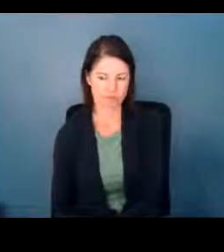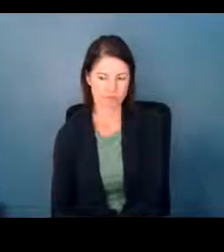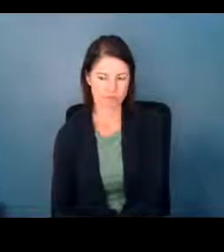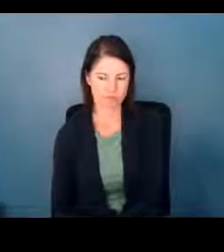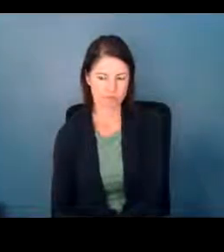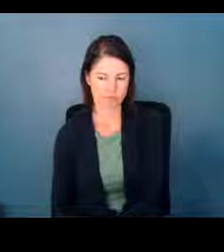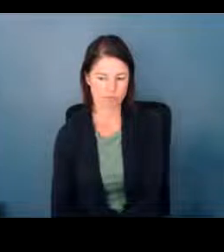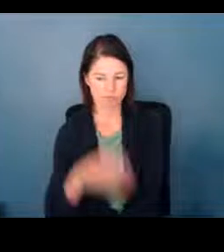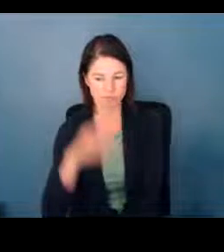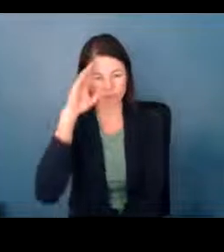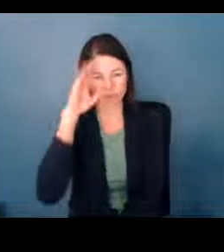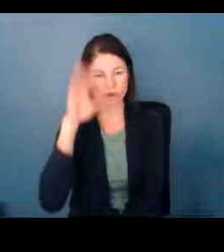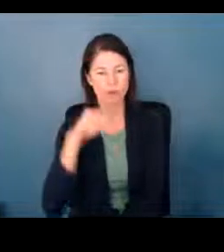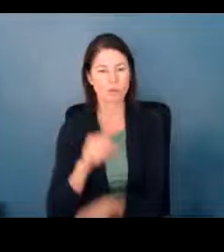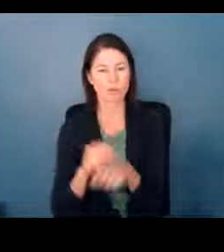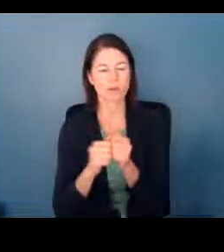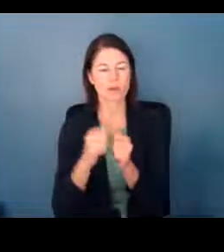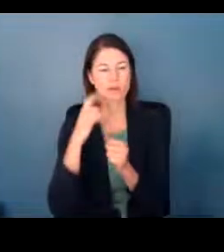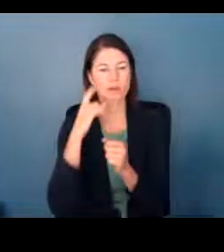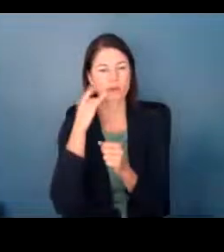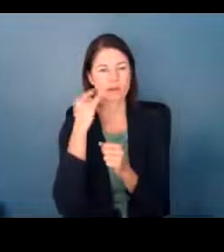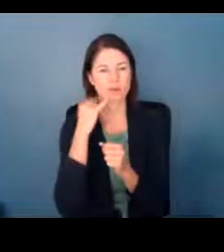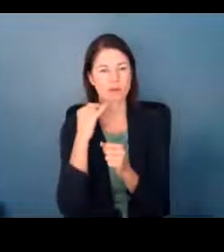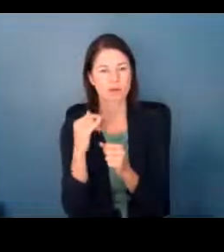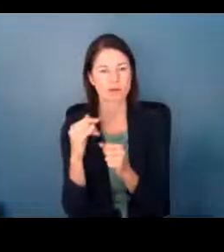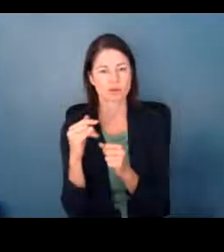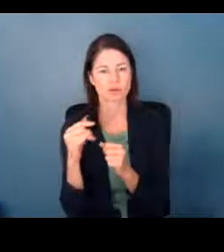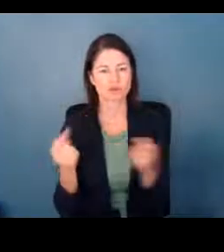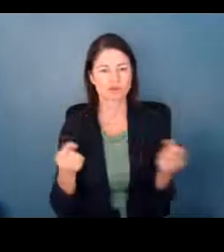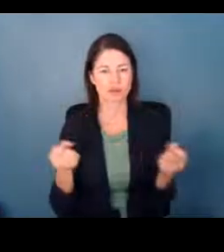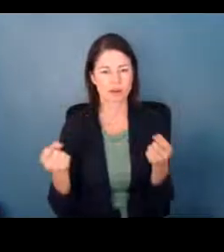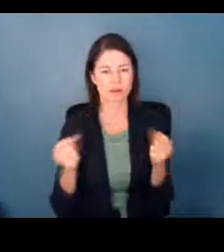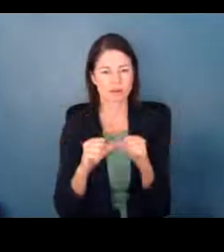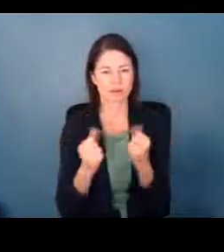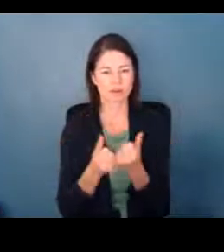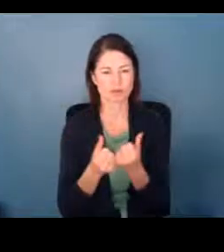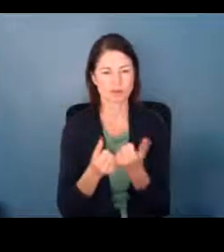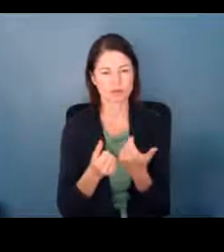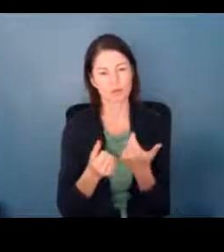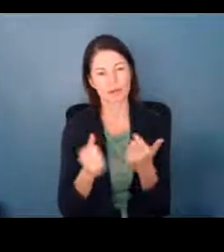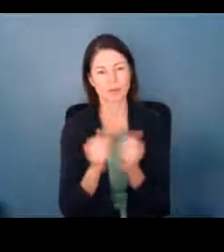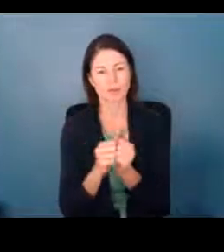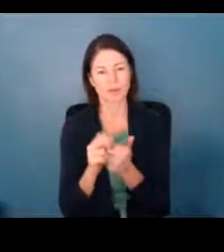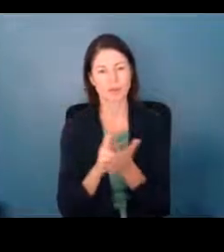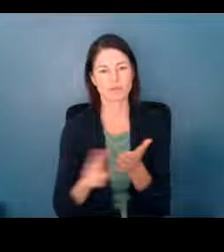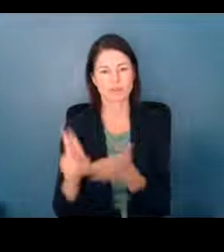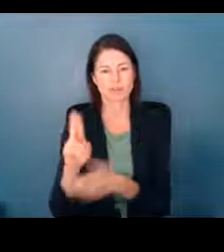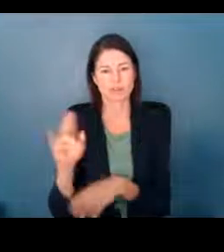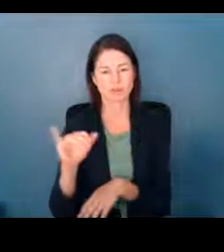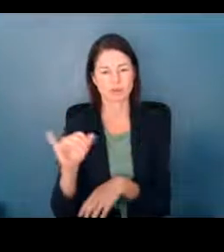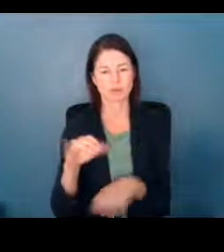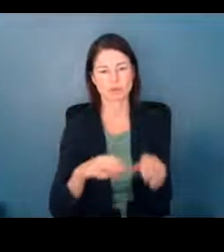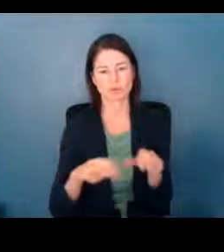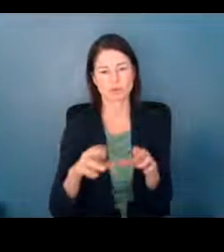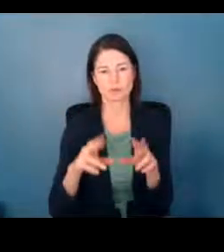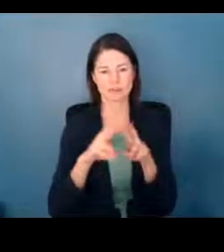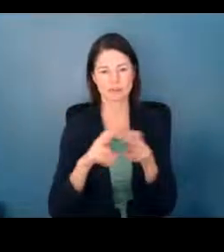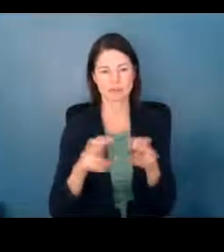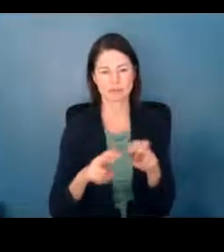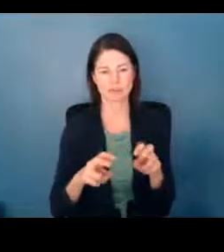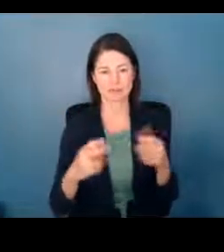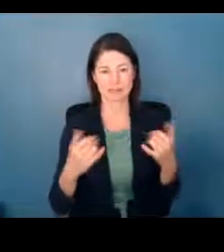California Trucking Association to do, and potentially with the university to do an assessment of